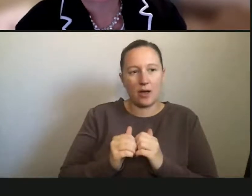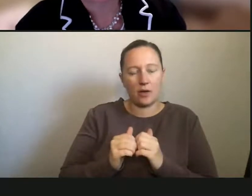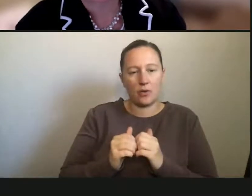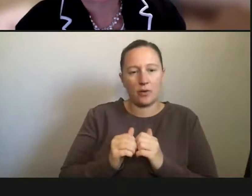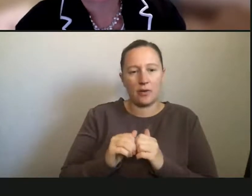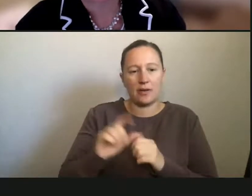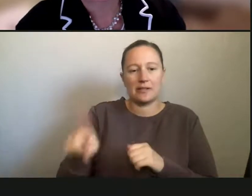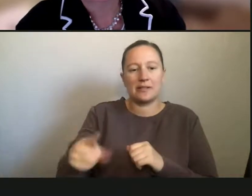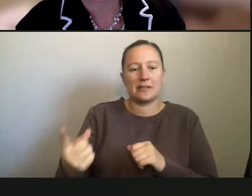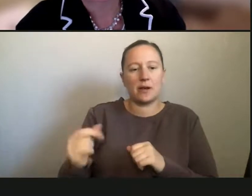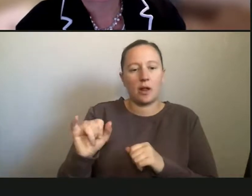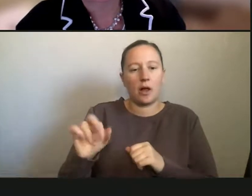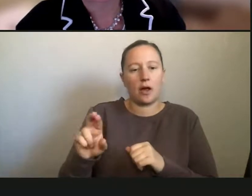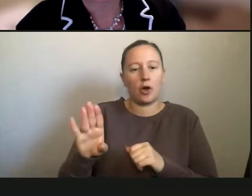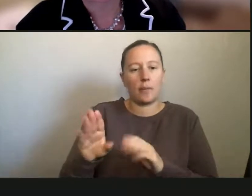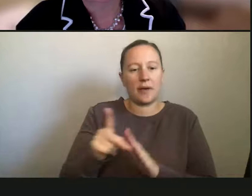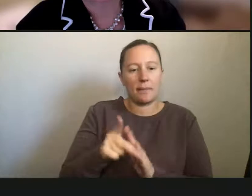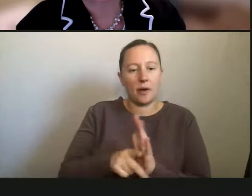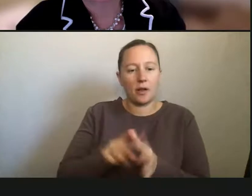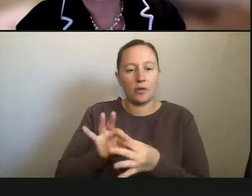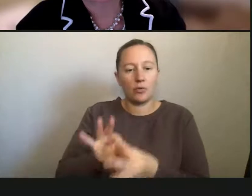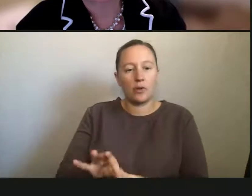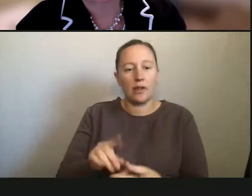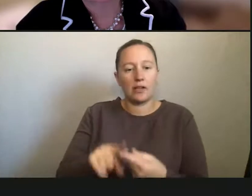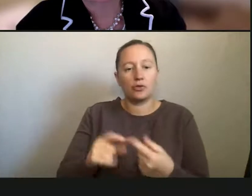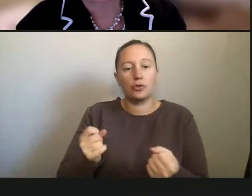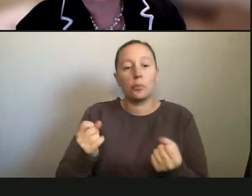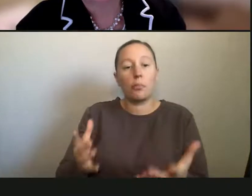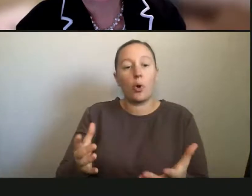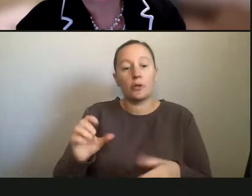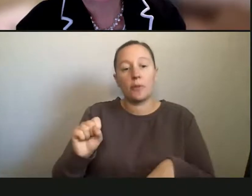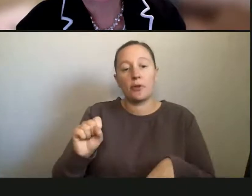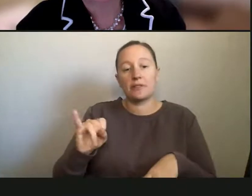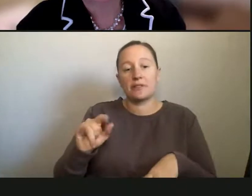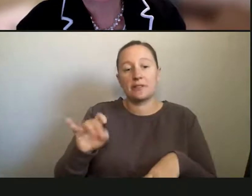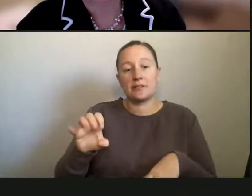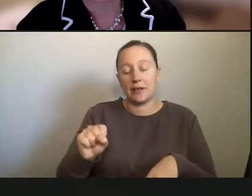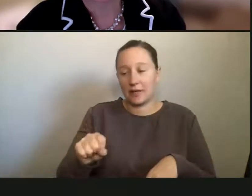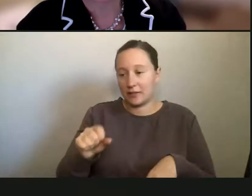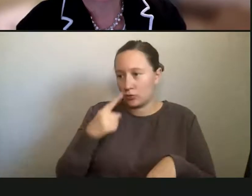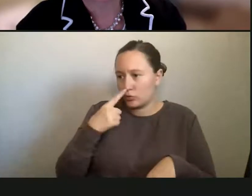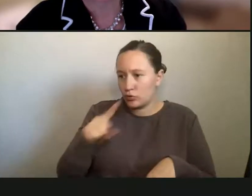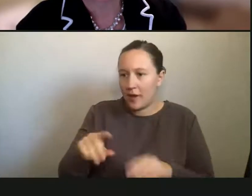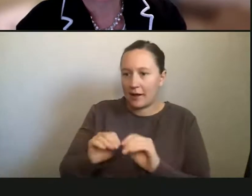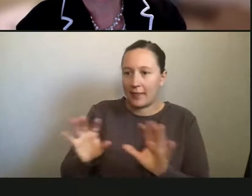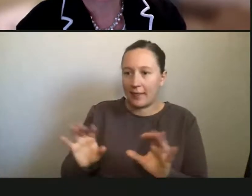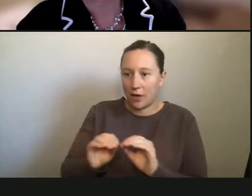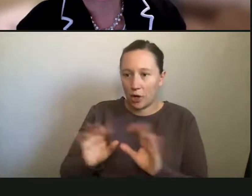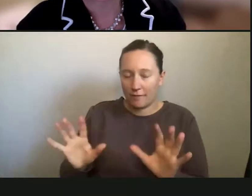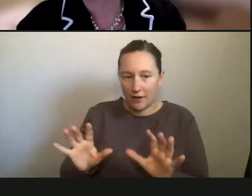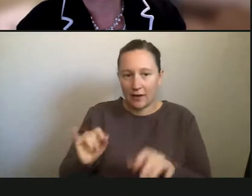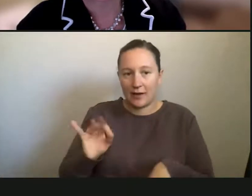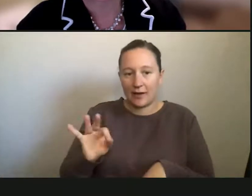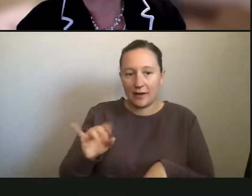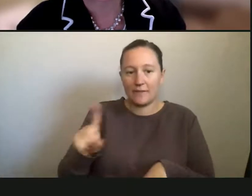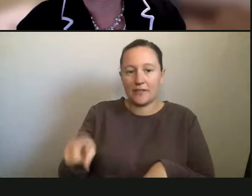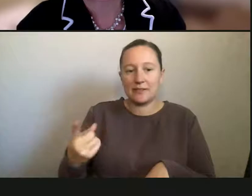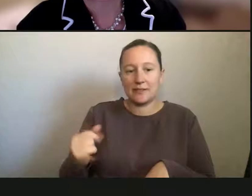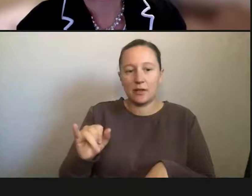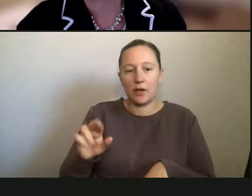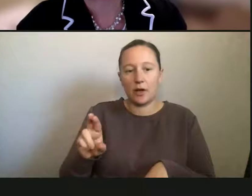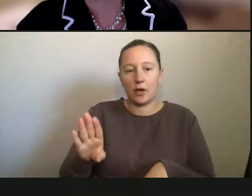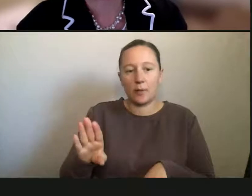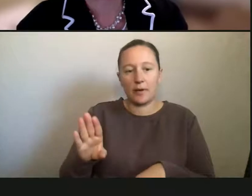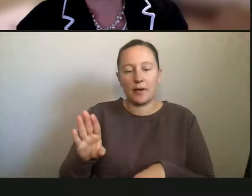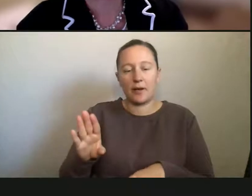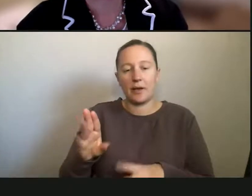single IRB policy relates to multiple sites. And so the question is, can you clarify if the single IRB applies